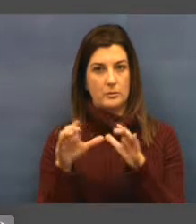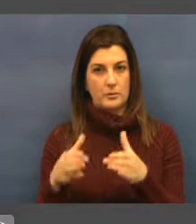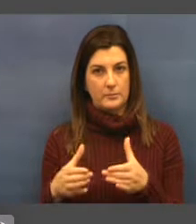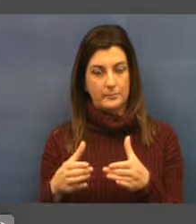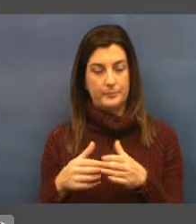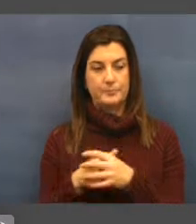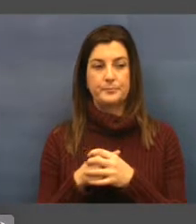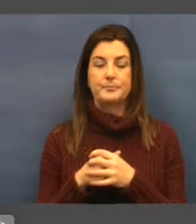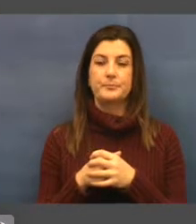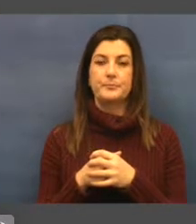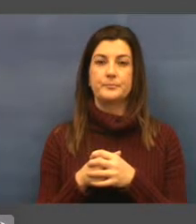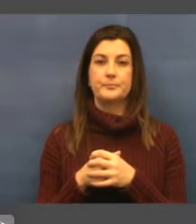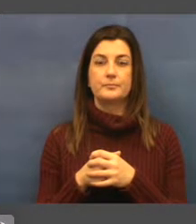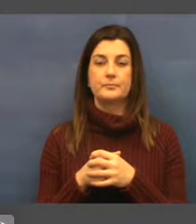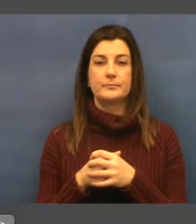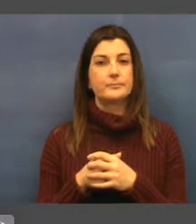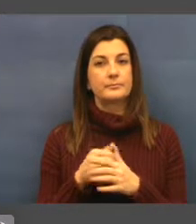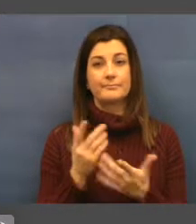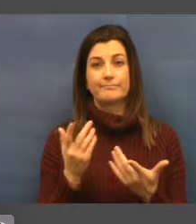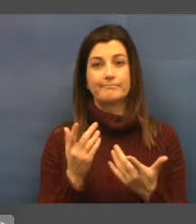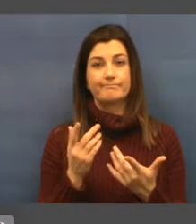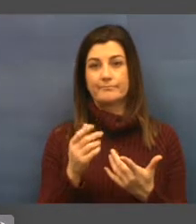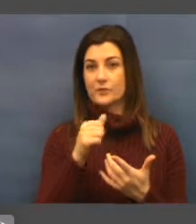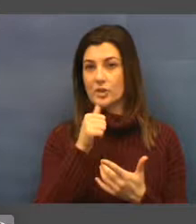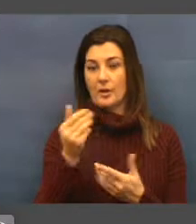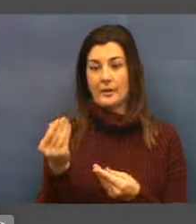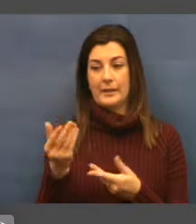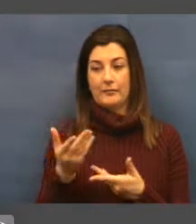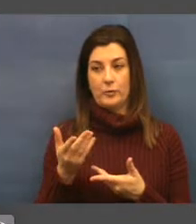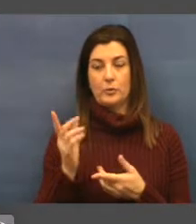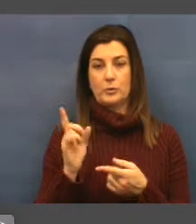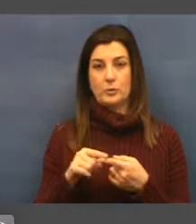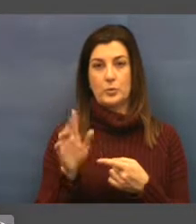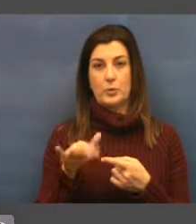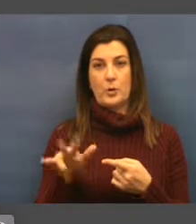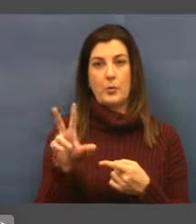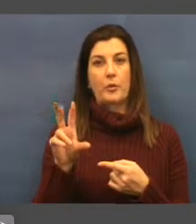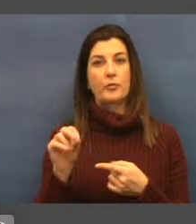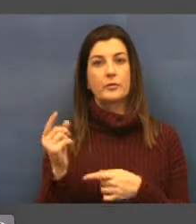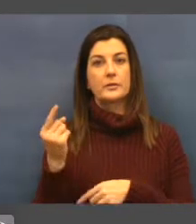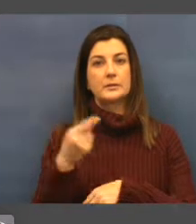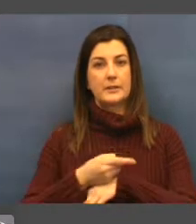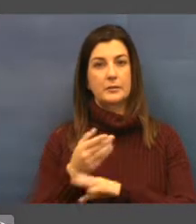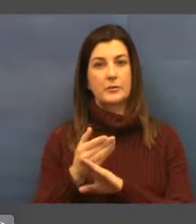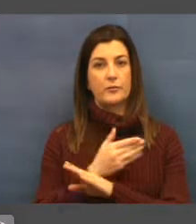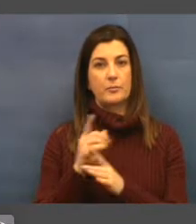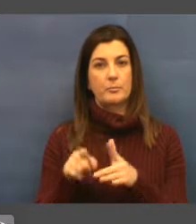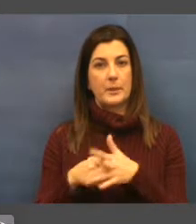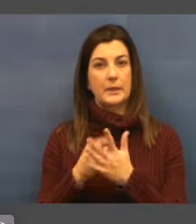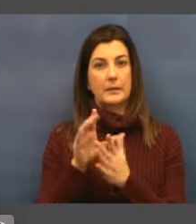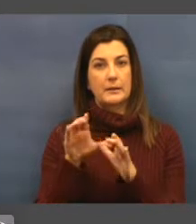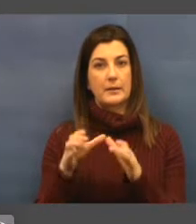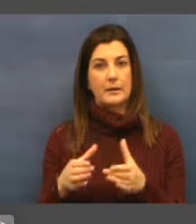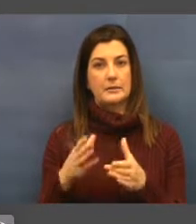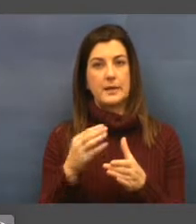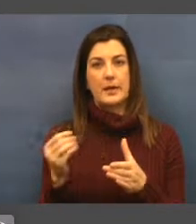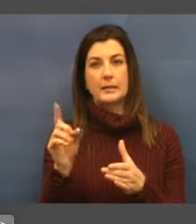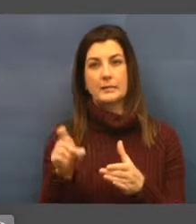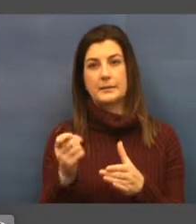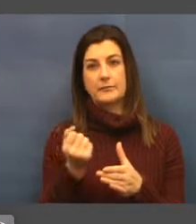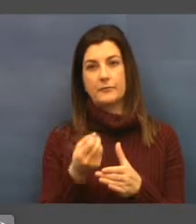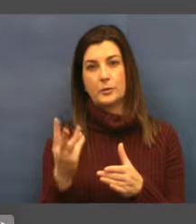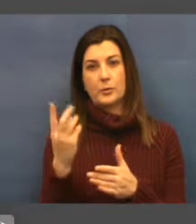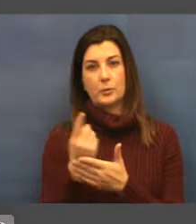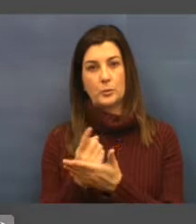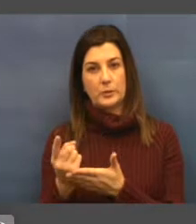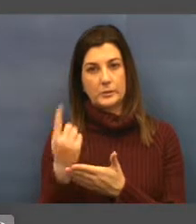classes. They're not actually even released to us until about 30 days before the beginning of classes. And then it takes us a few weeks to work